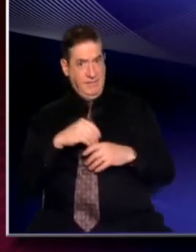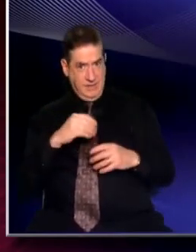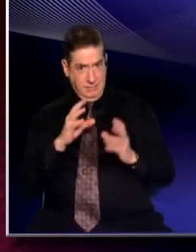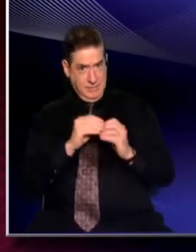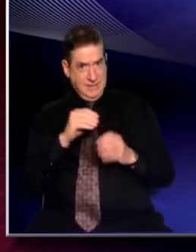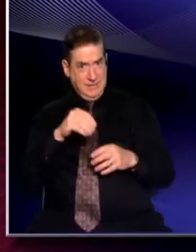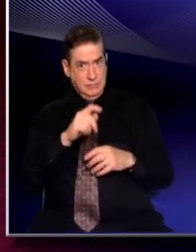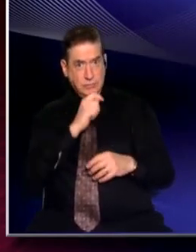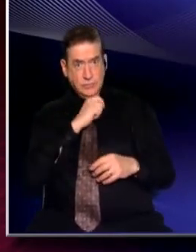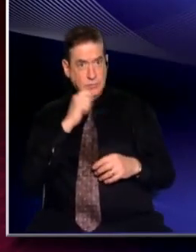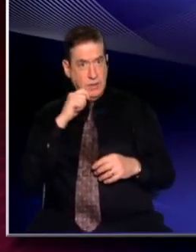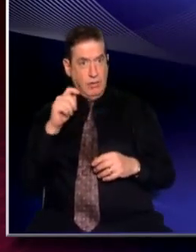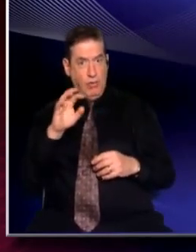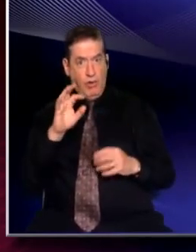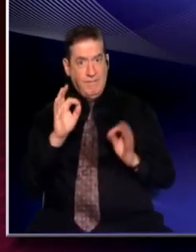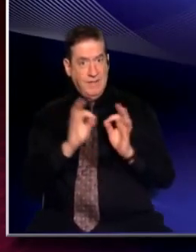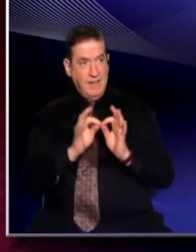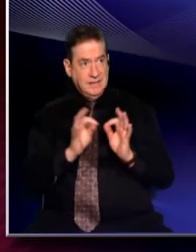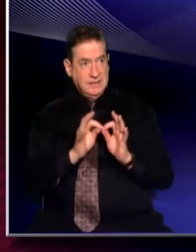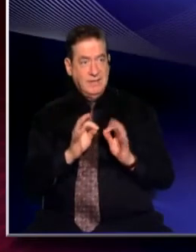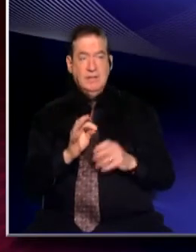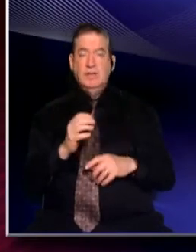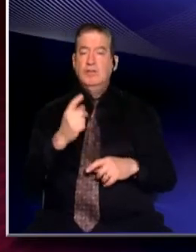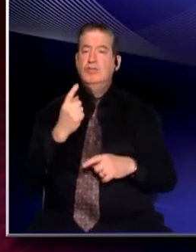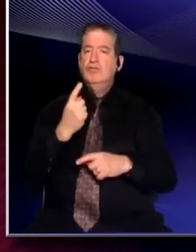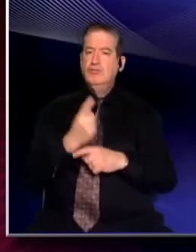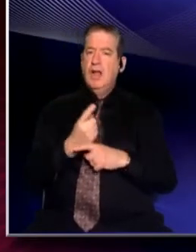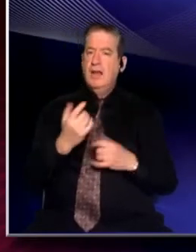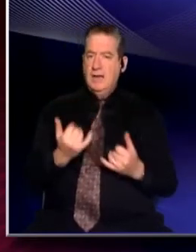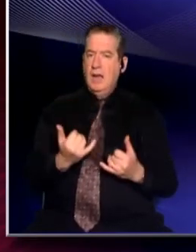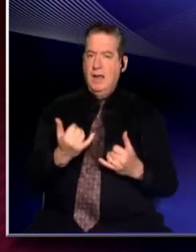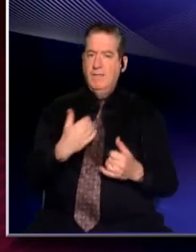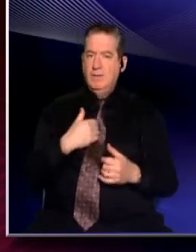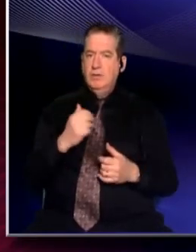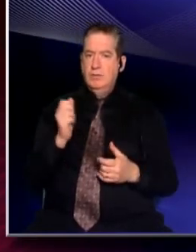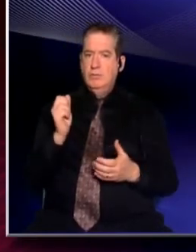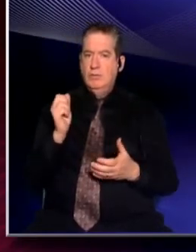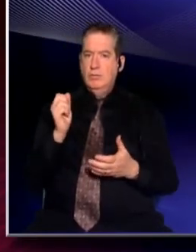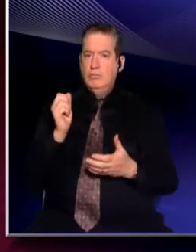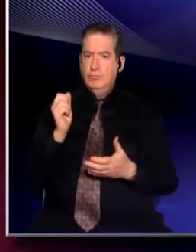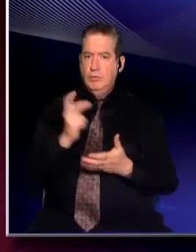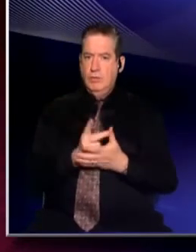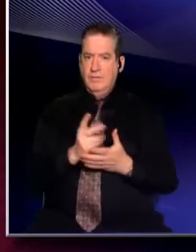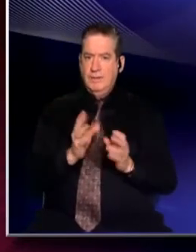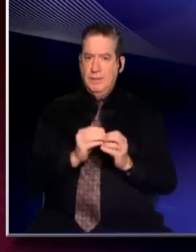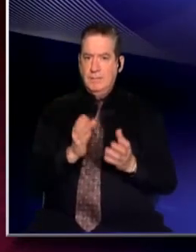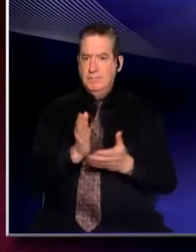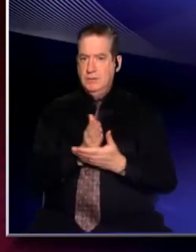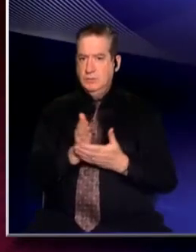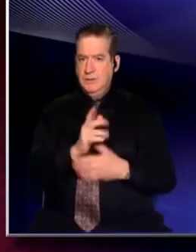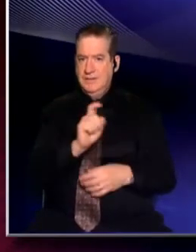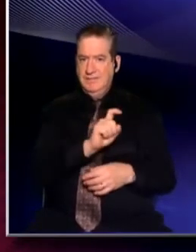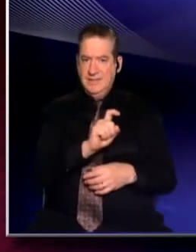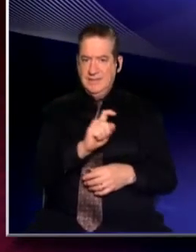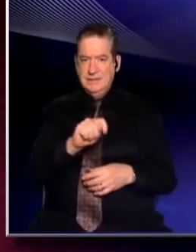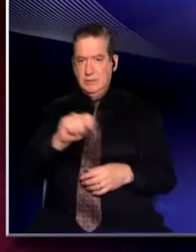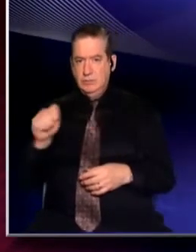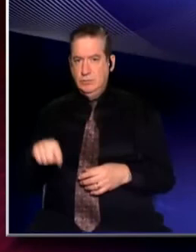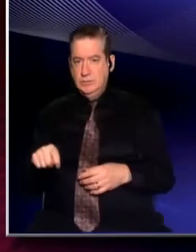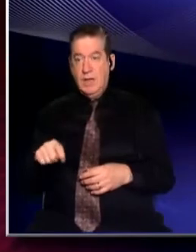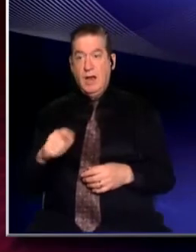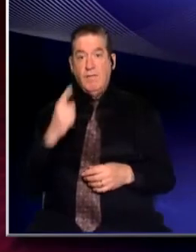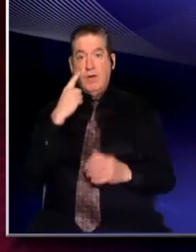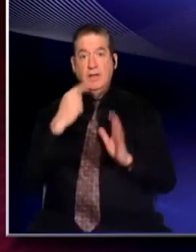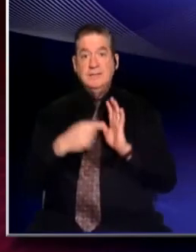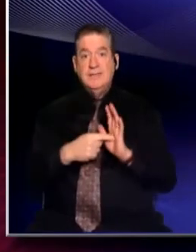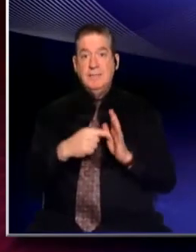Flagstaff? Right now, you had approved meetings between Phoenix and Tucson. So for example, the